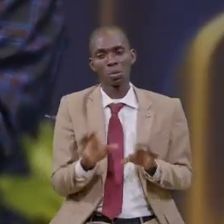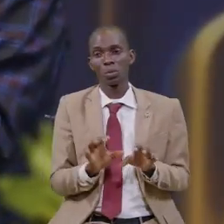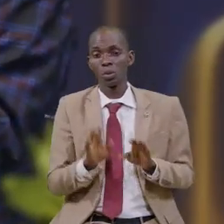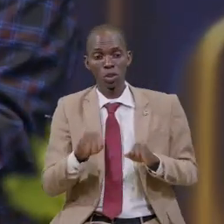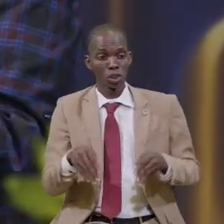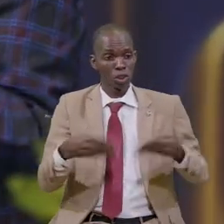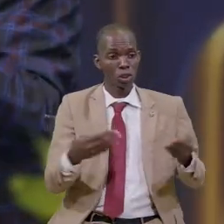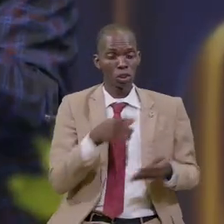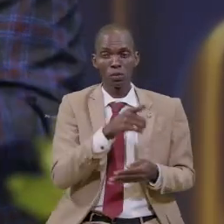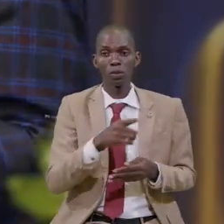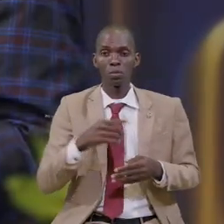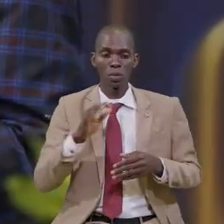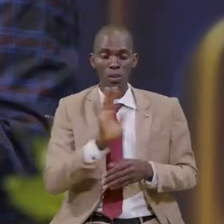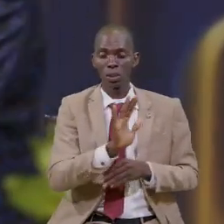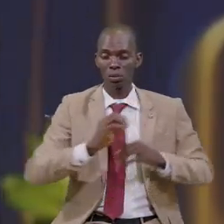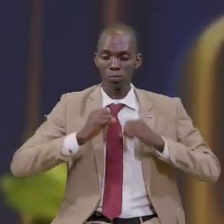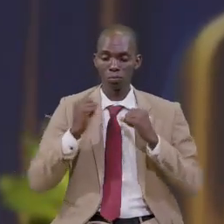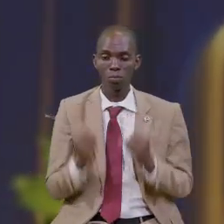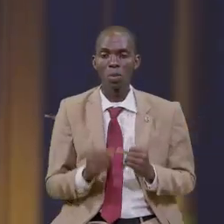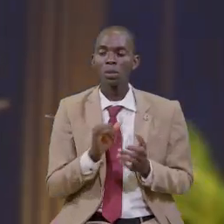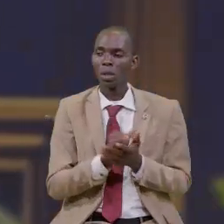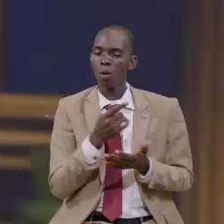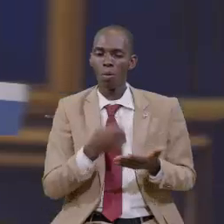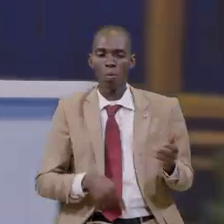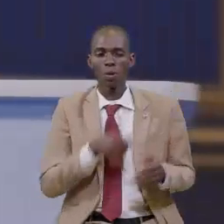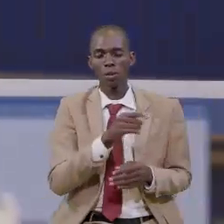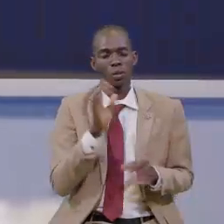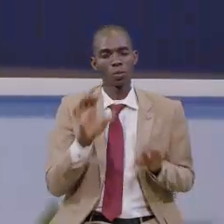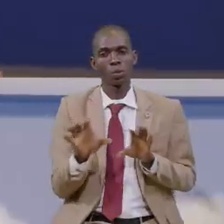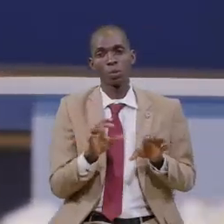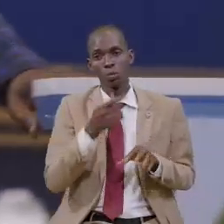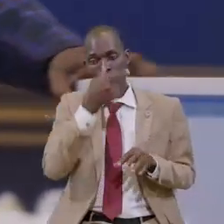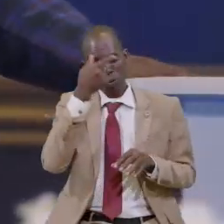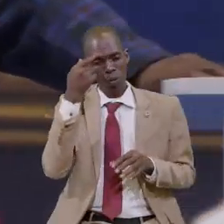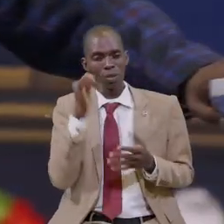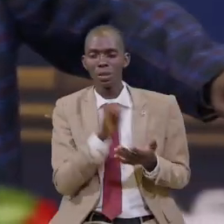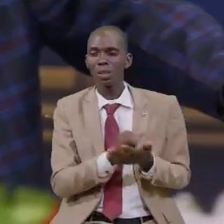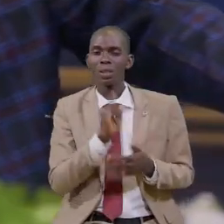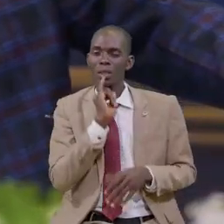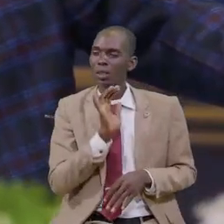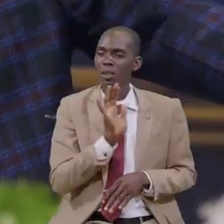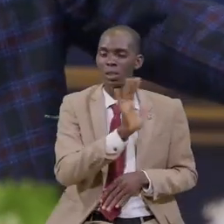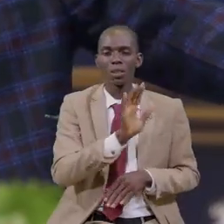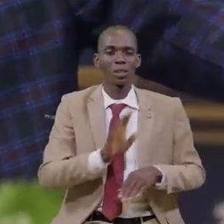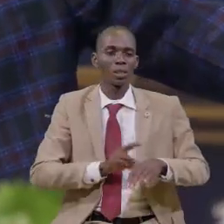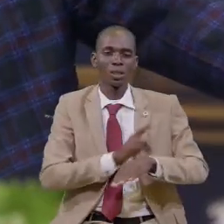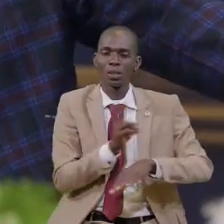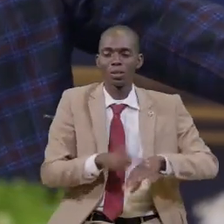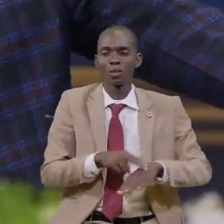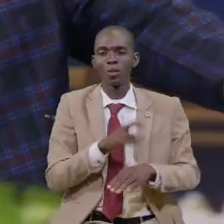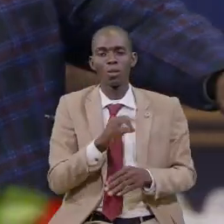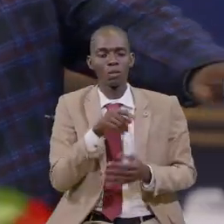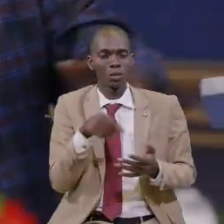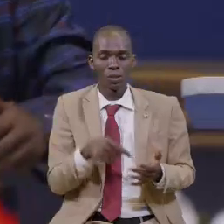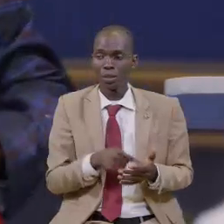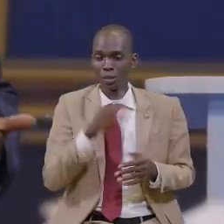his power, that's what he will do. Given the nature of this Paul, untiring, that's what